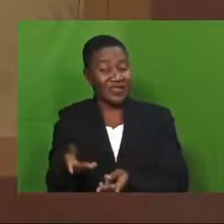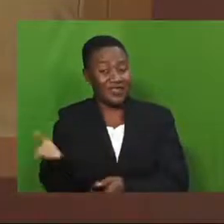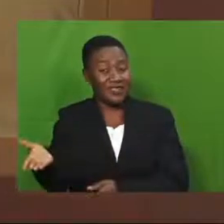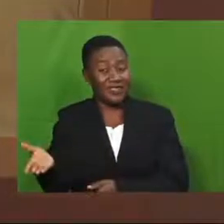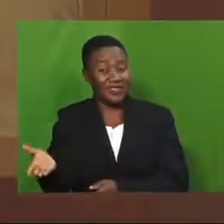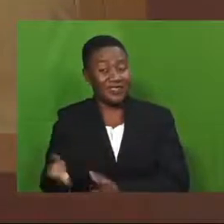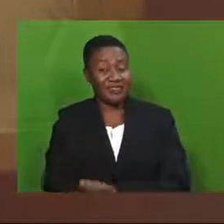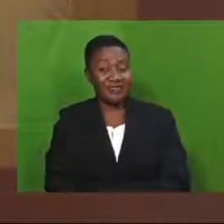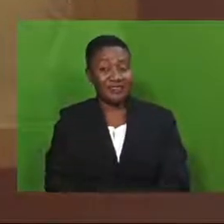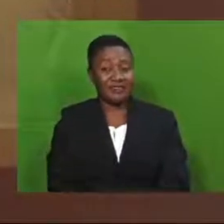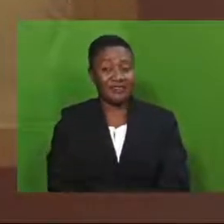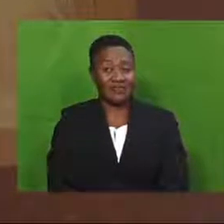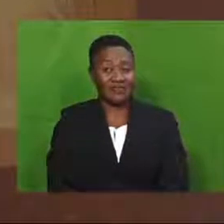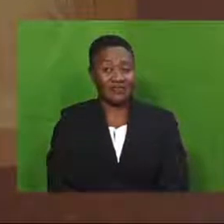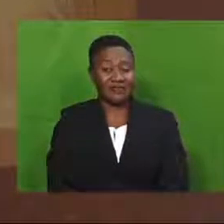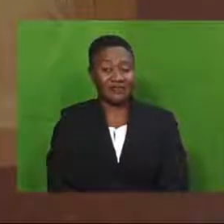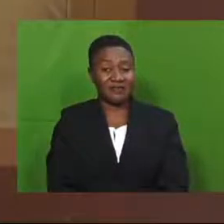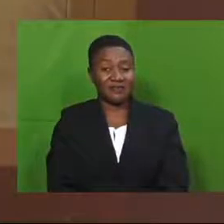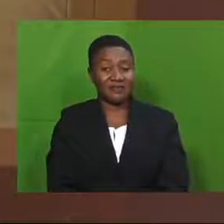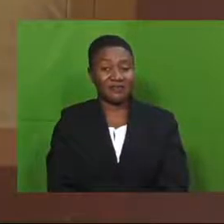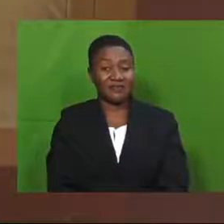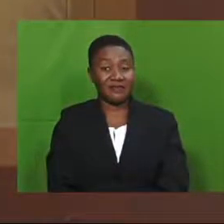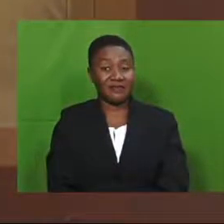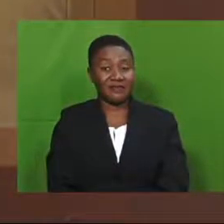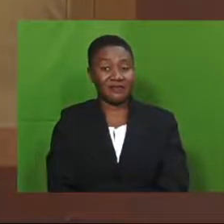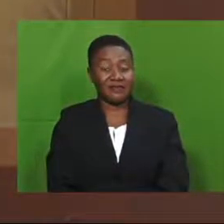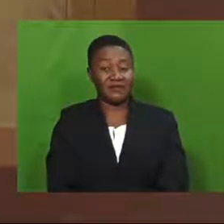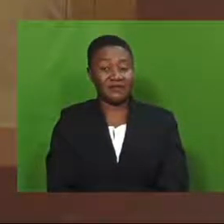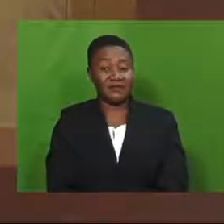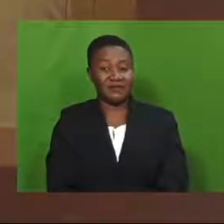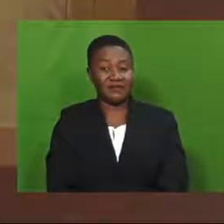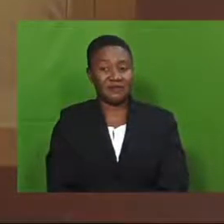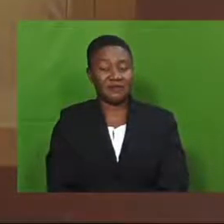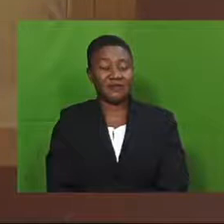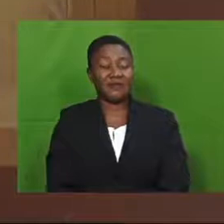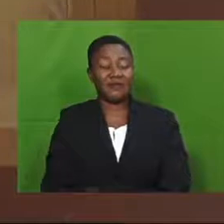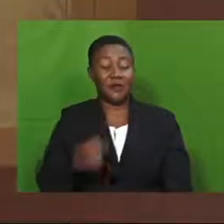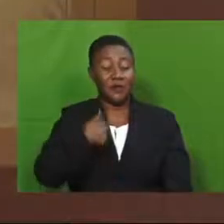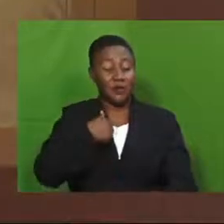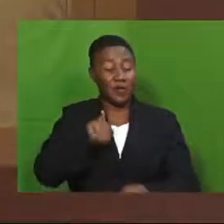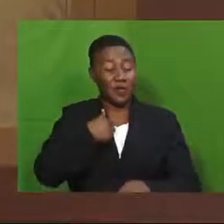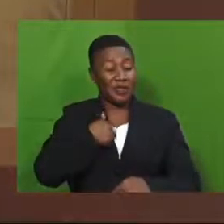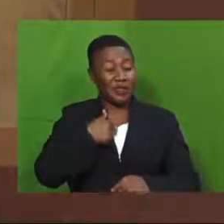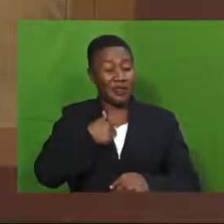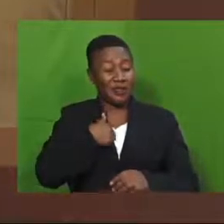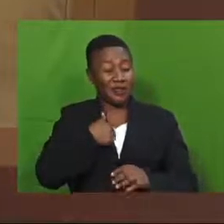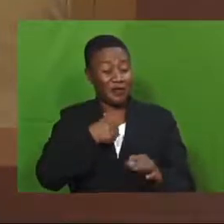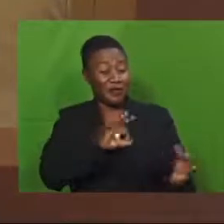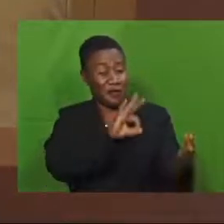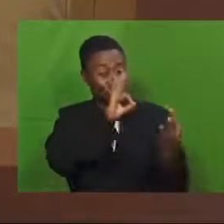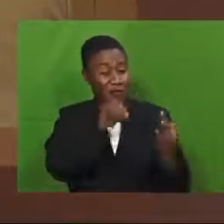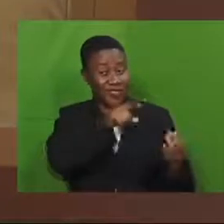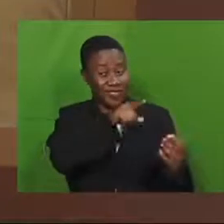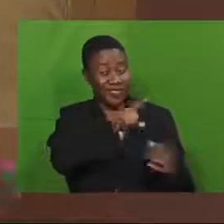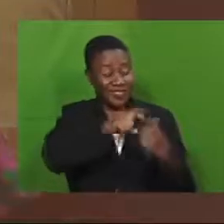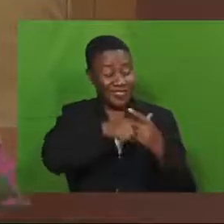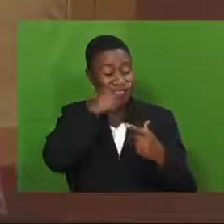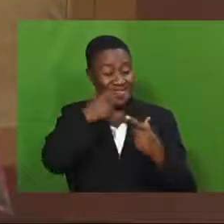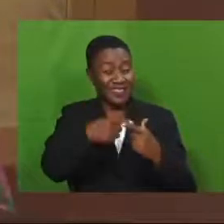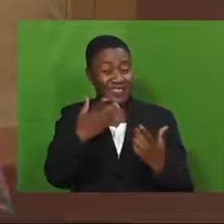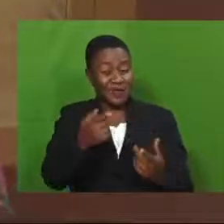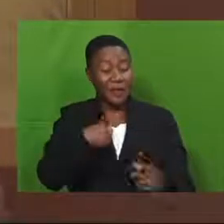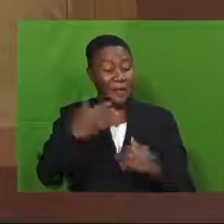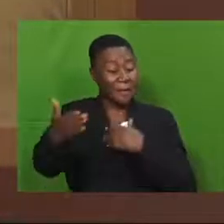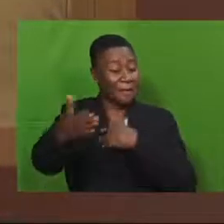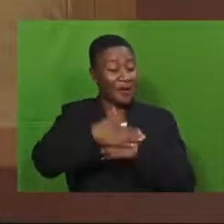are you advertising for Muntala to also have the floor? I am threatening him in the next election. He should get ready. I'm coming back to